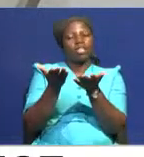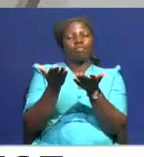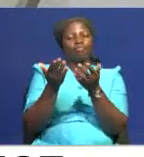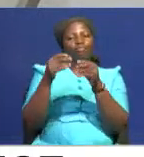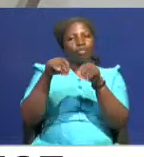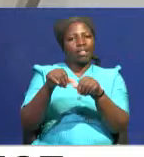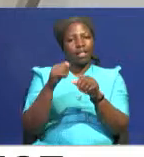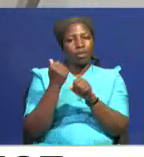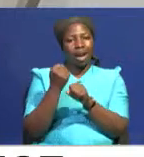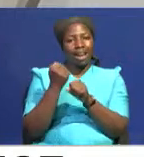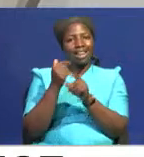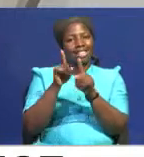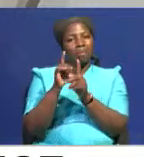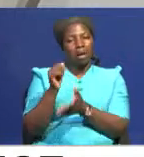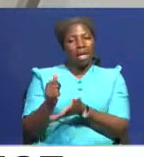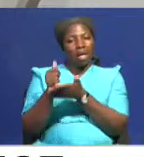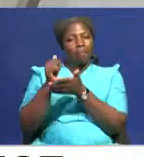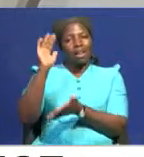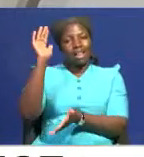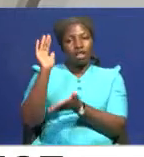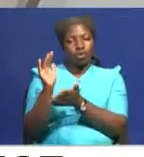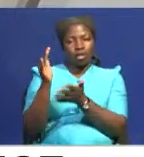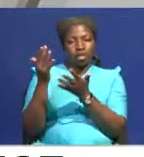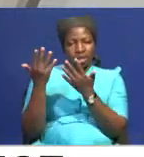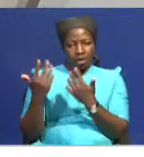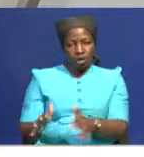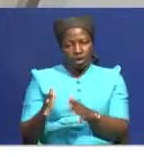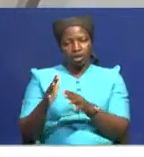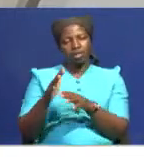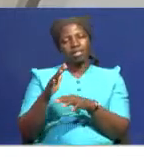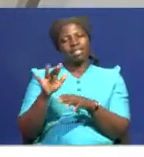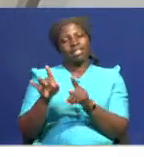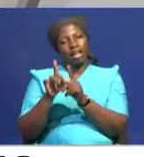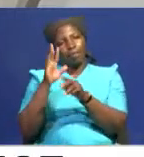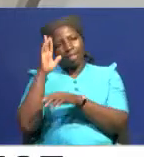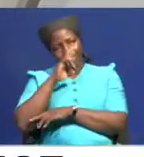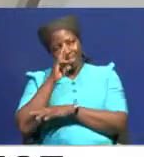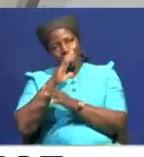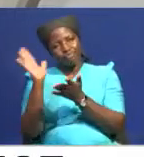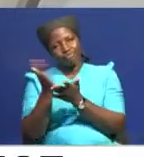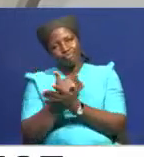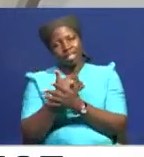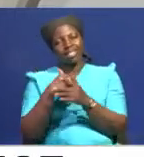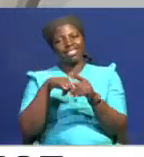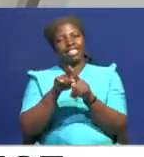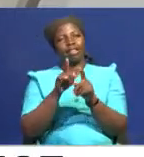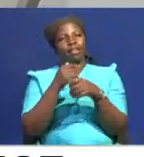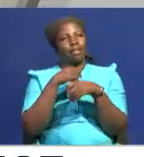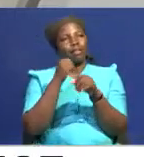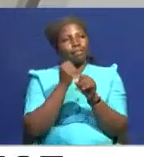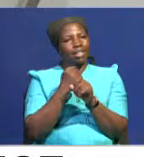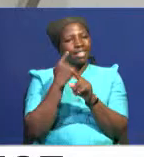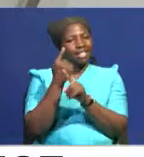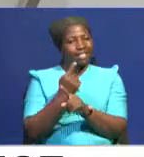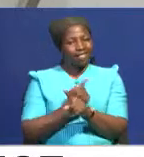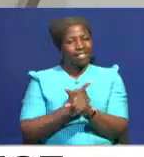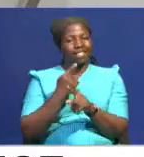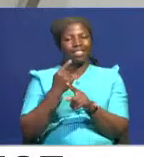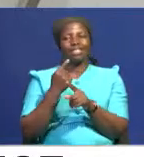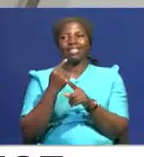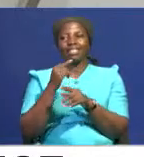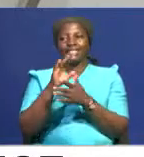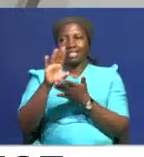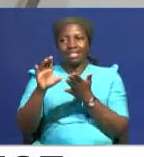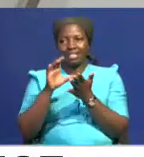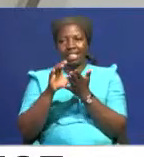also helping reduce or minimize losses and risk, and also automating various facilities. Like I would like to mention,